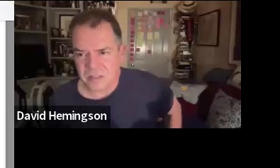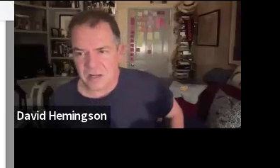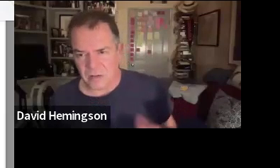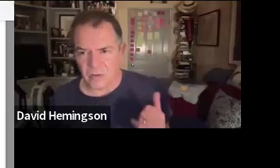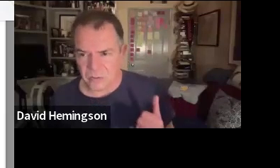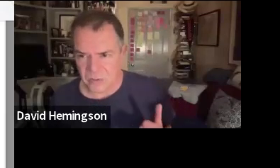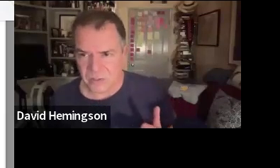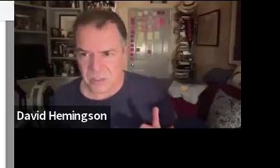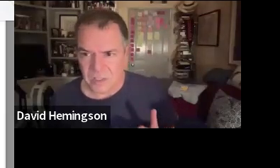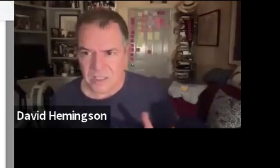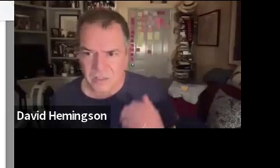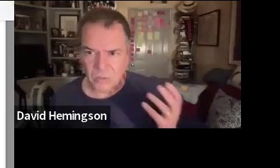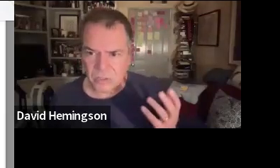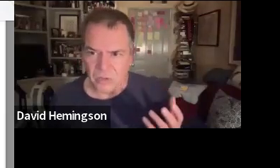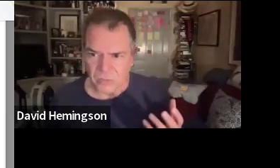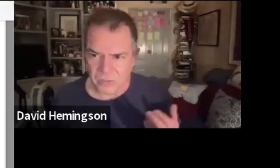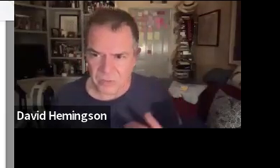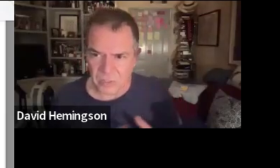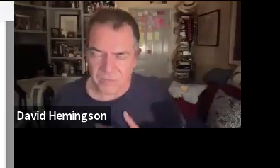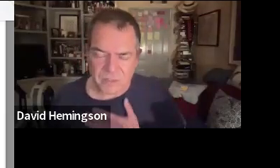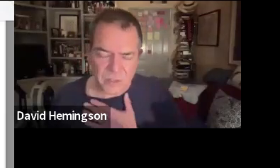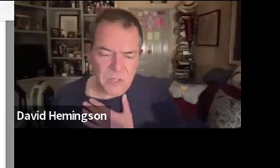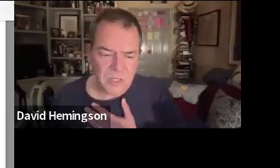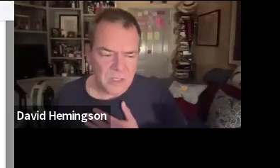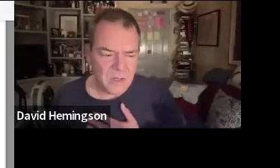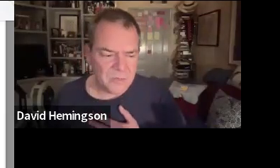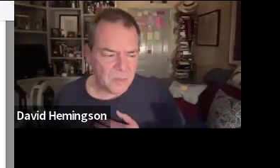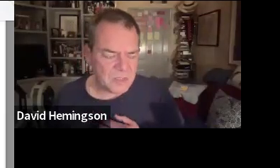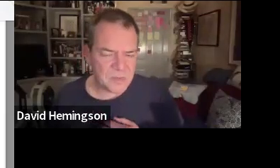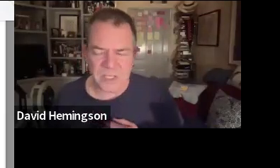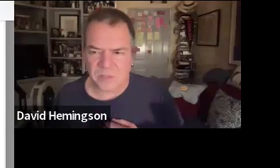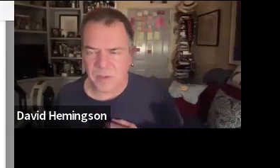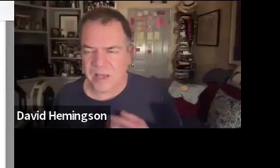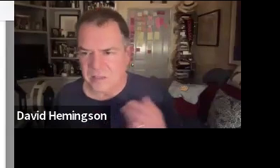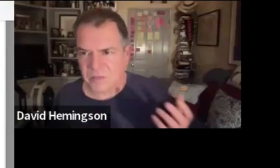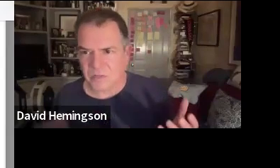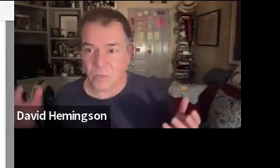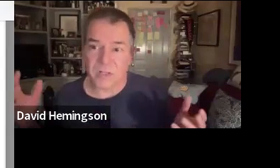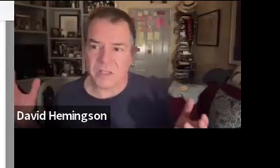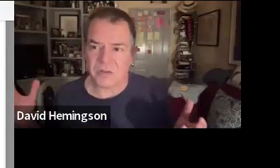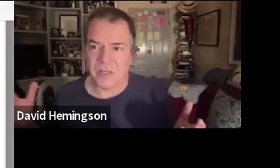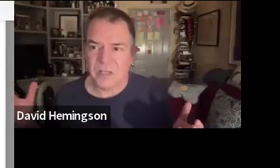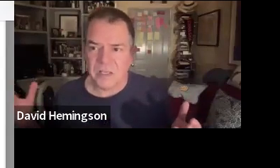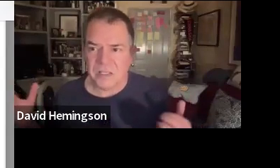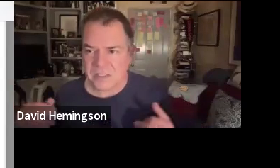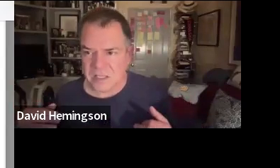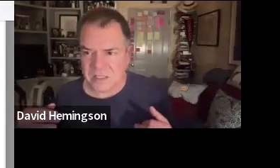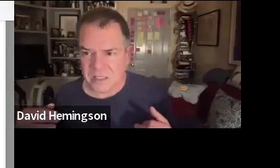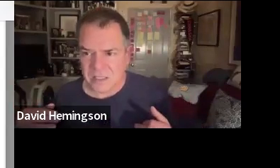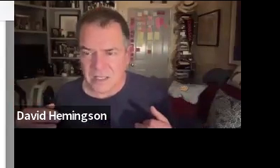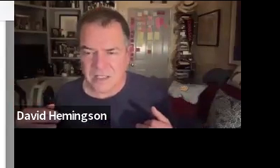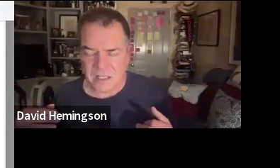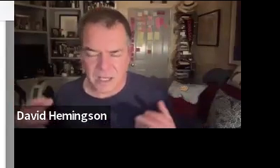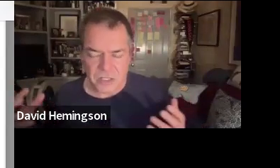that goes to the title, Holdovers. Like, he's holding over in his own life. And so, if someone is obsessed with the past, they're obsessed with what? History. In this